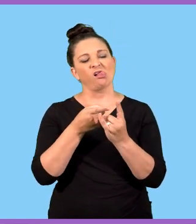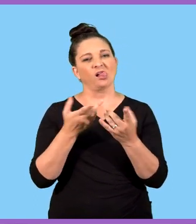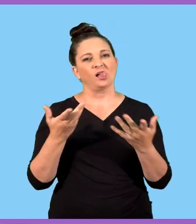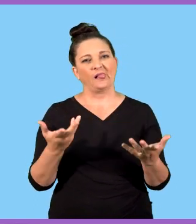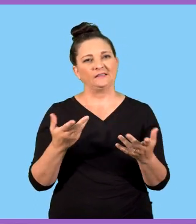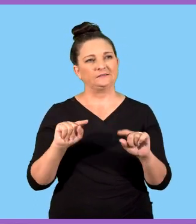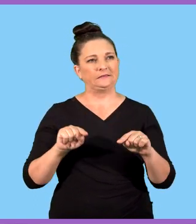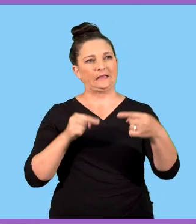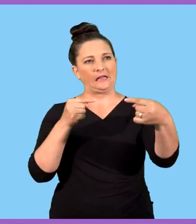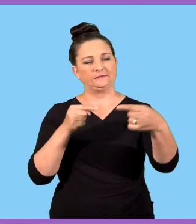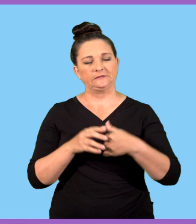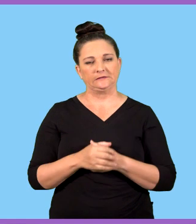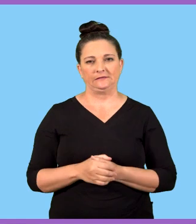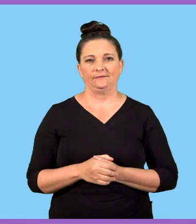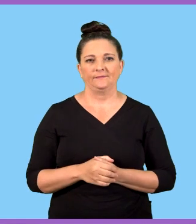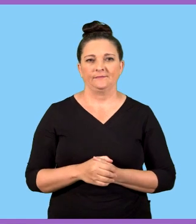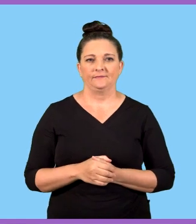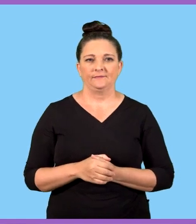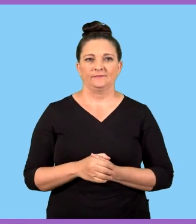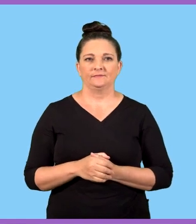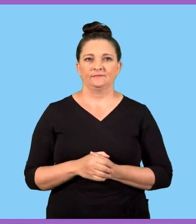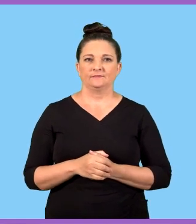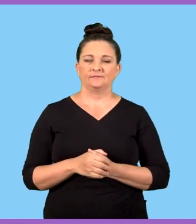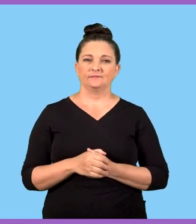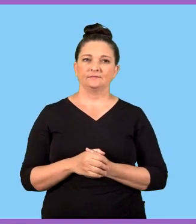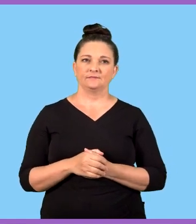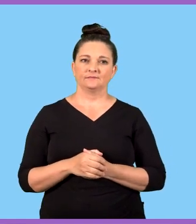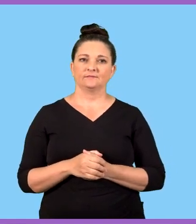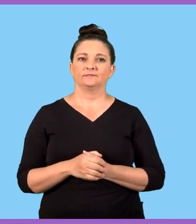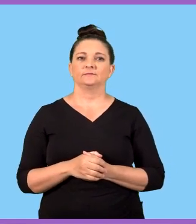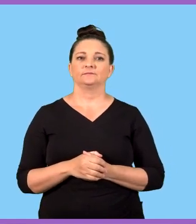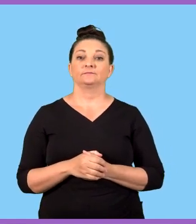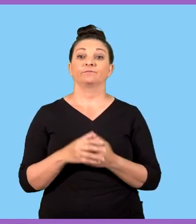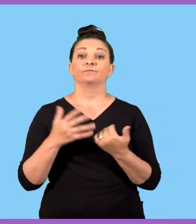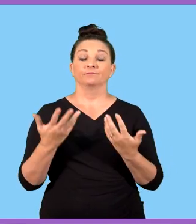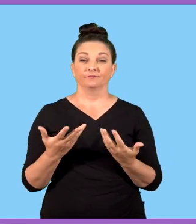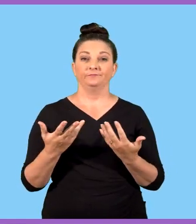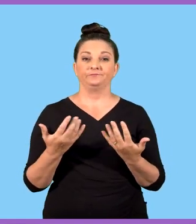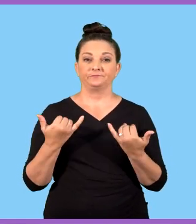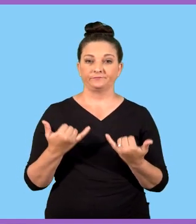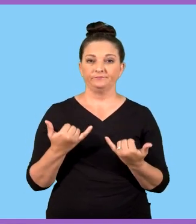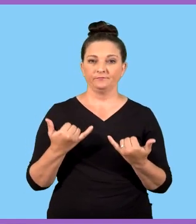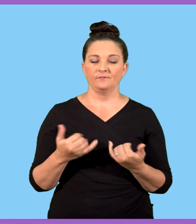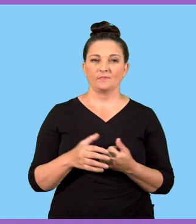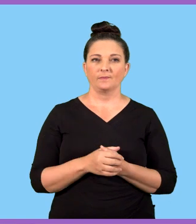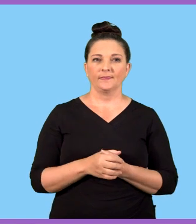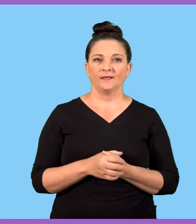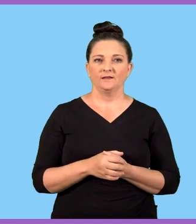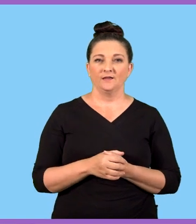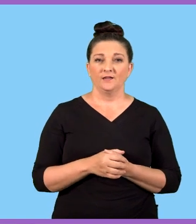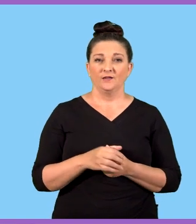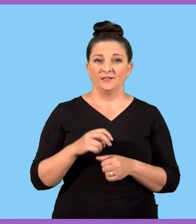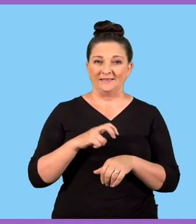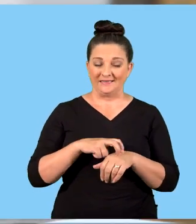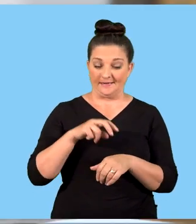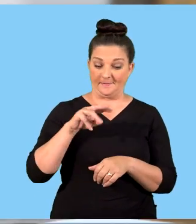you guys. Right up there and back up there. Okay, excuse me. In